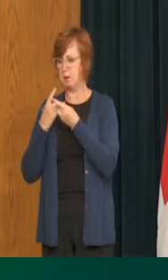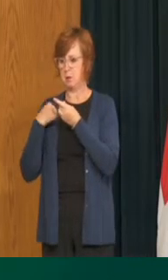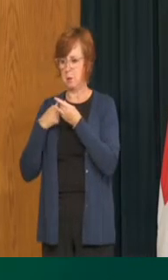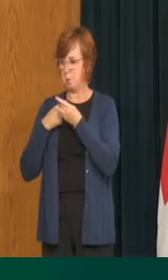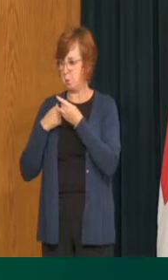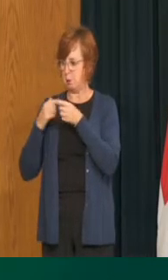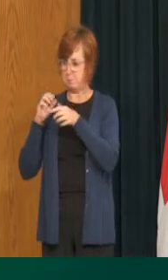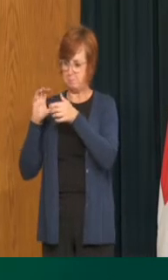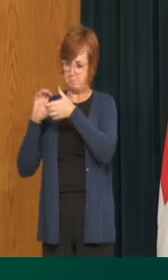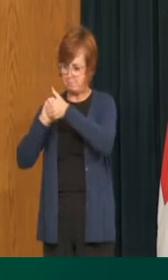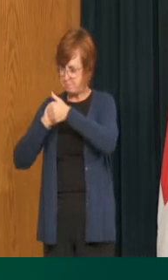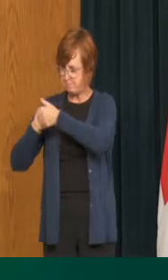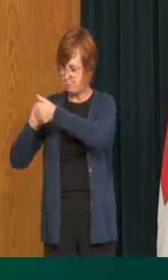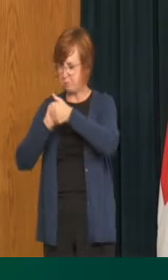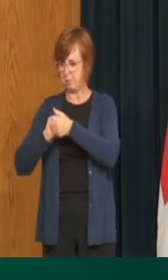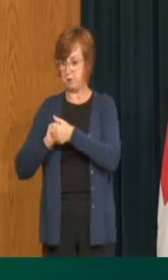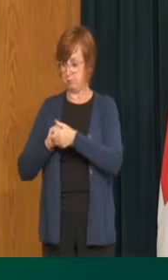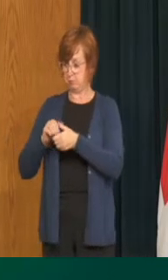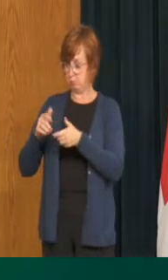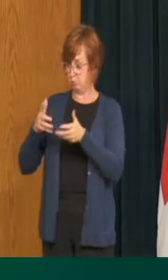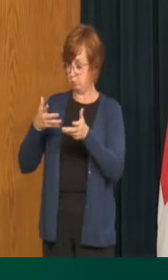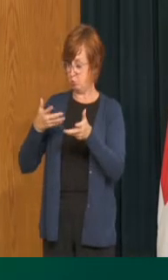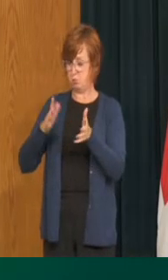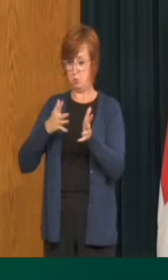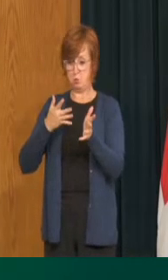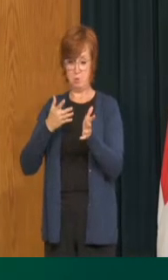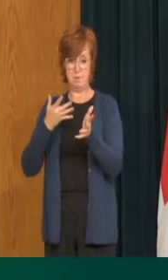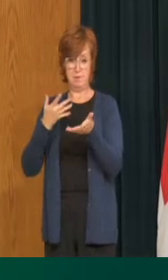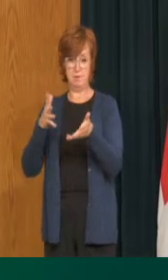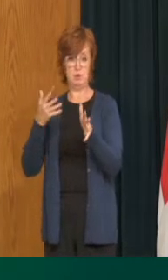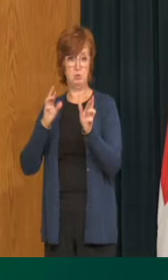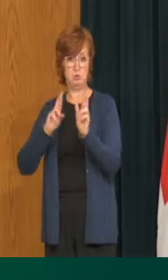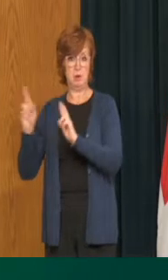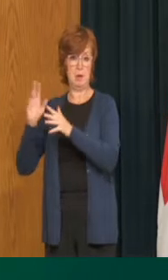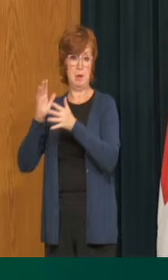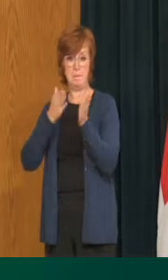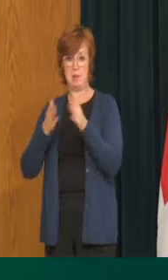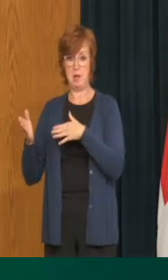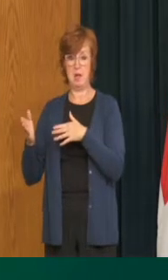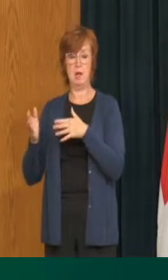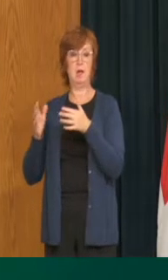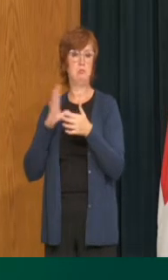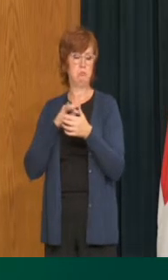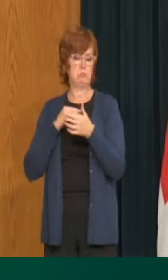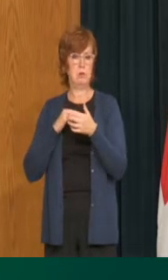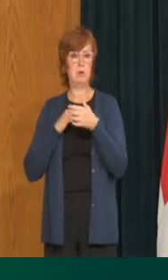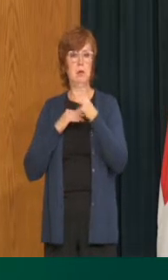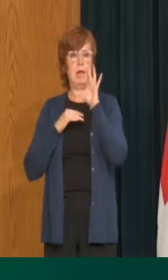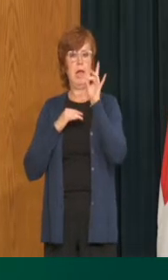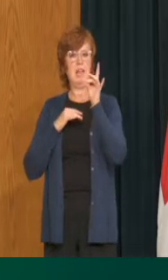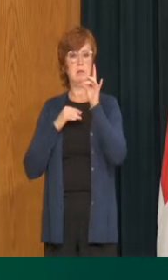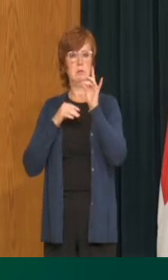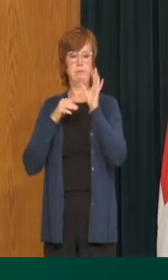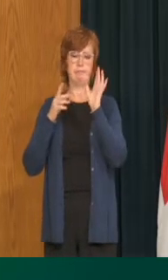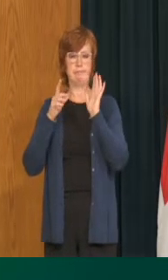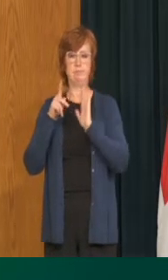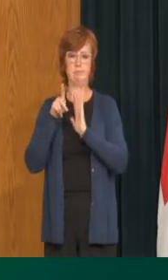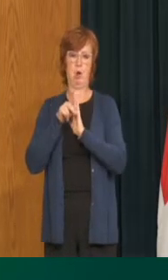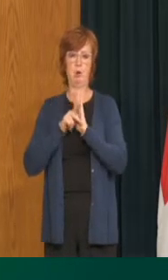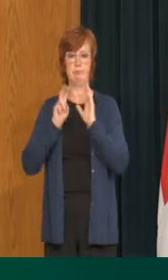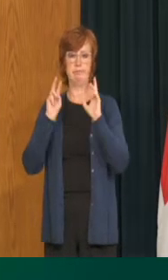together a strong plan. It's an adaptable plan. It's based on 8 principles. It has 4 levels of operation, and now we have